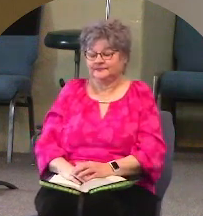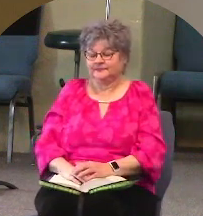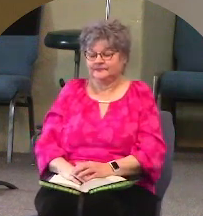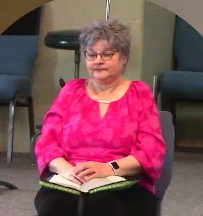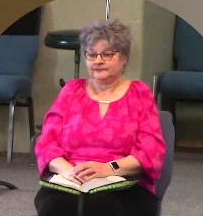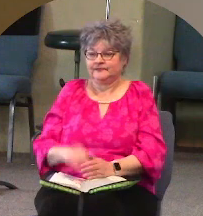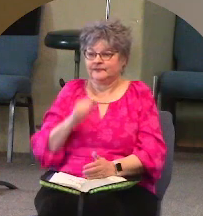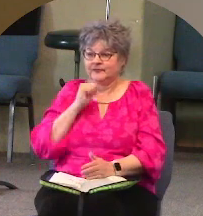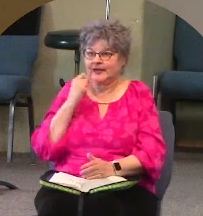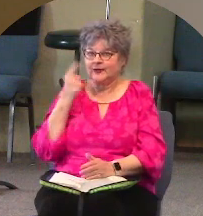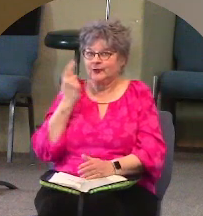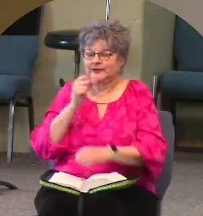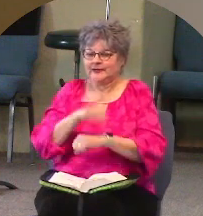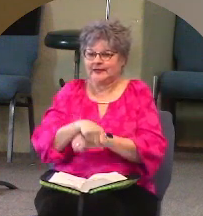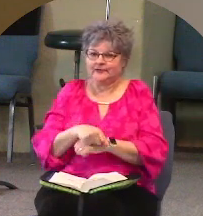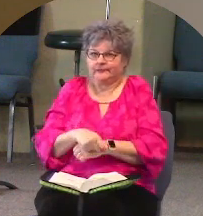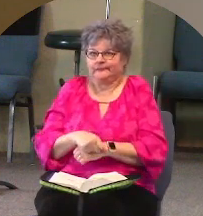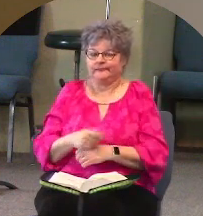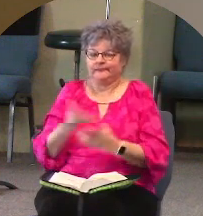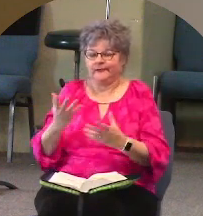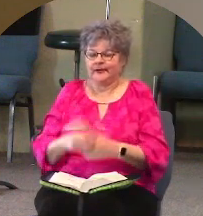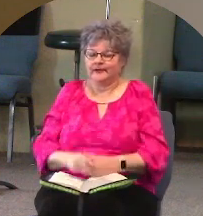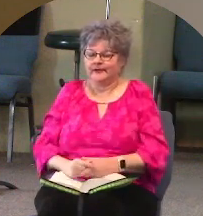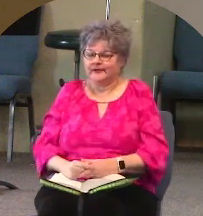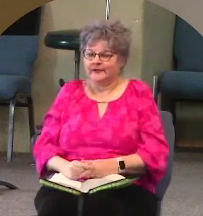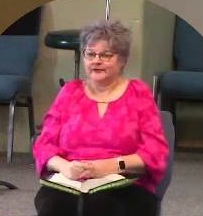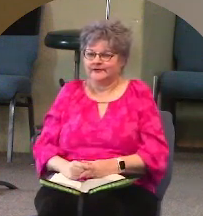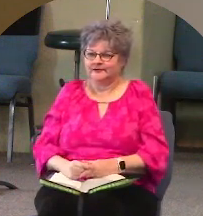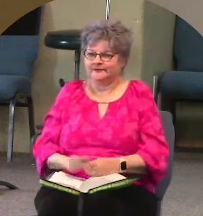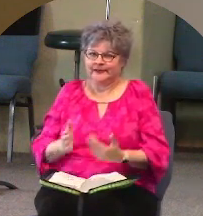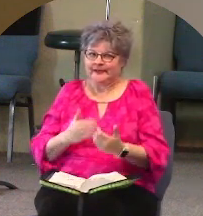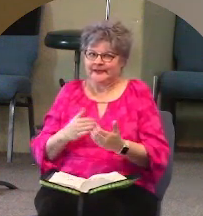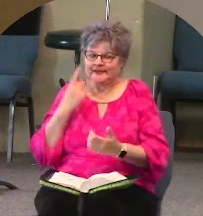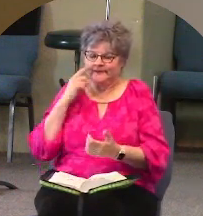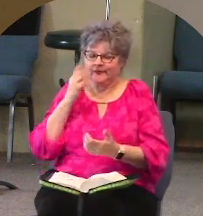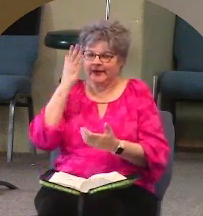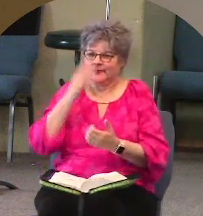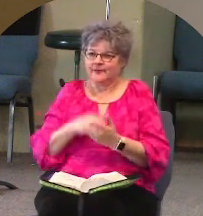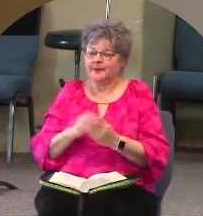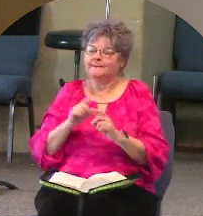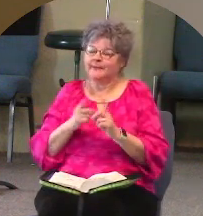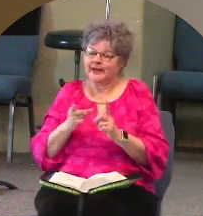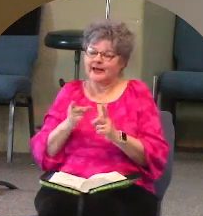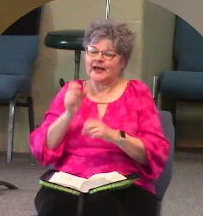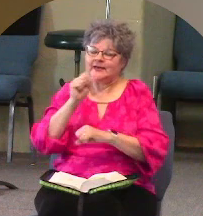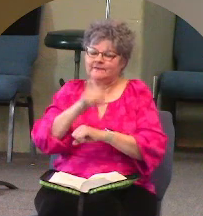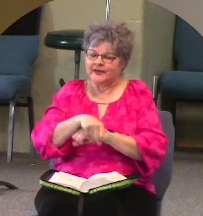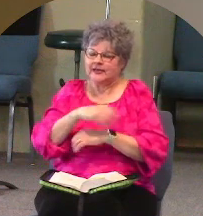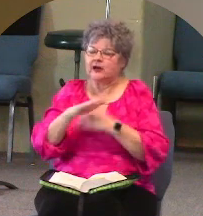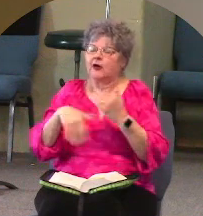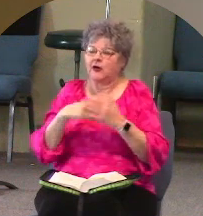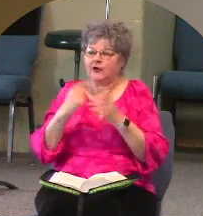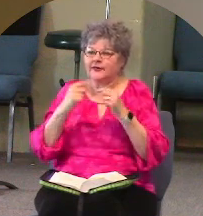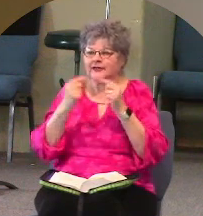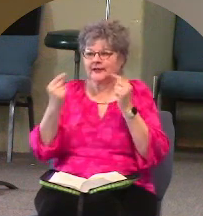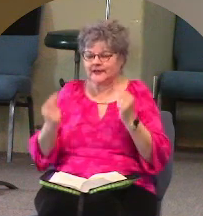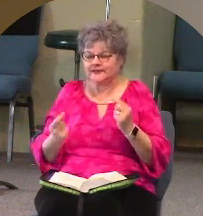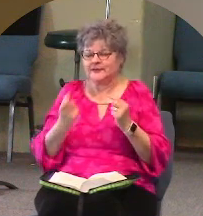Not only death, big whoop. I mean, it's big, but not for him. But I defeated all of the enemies of